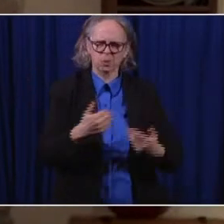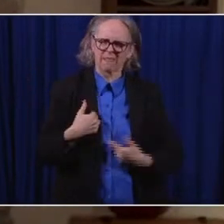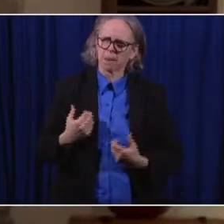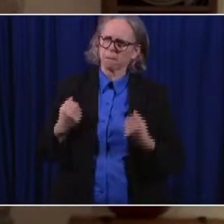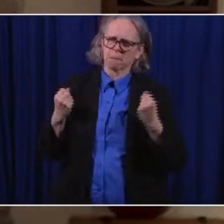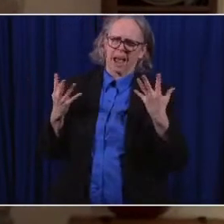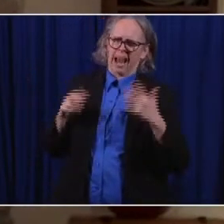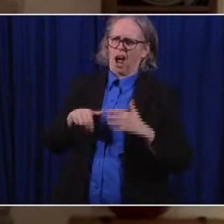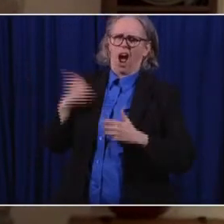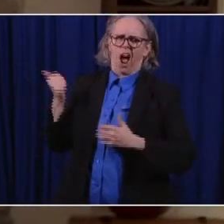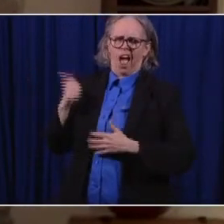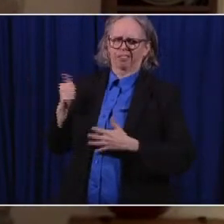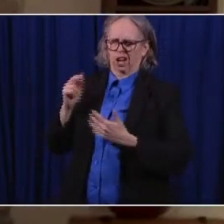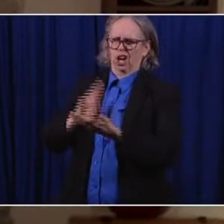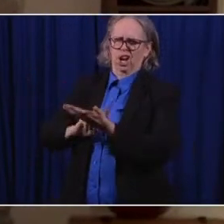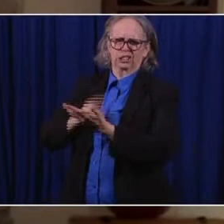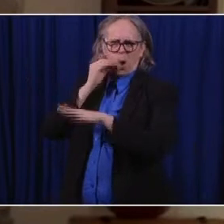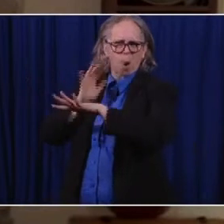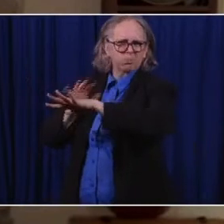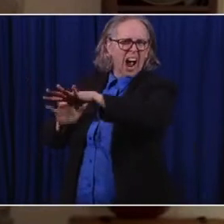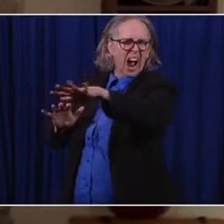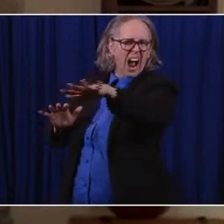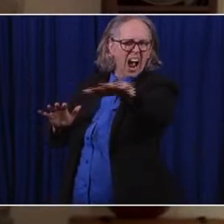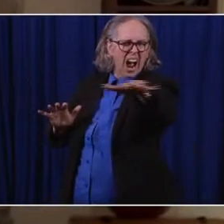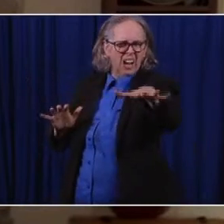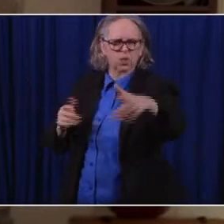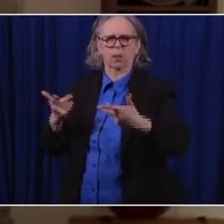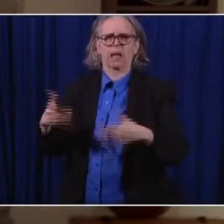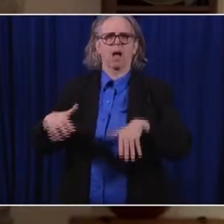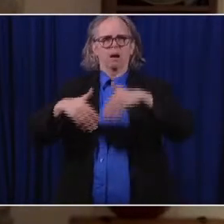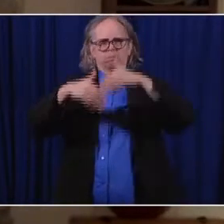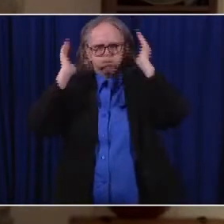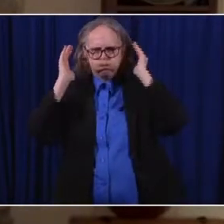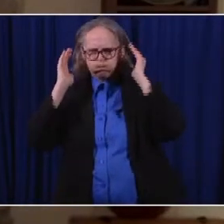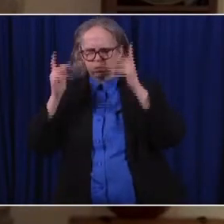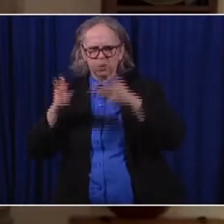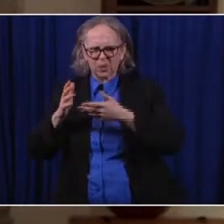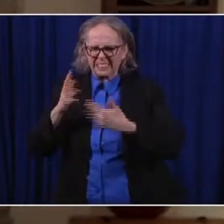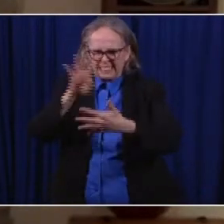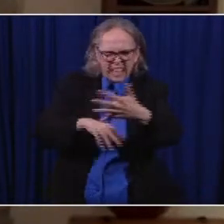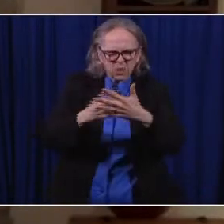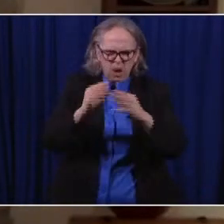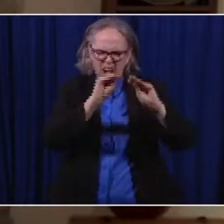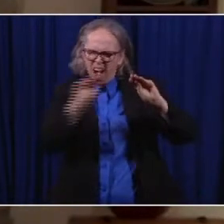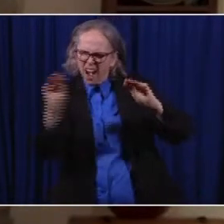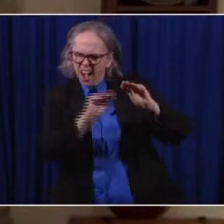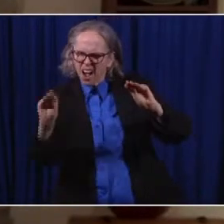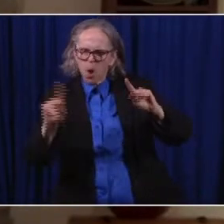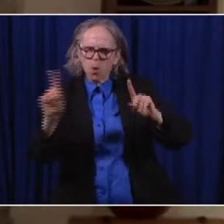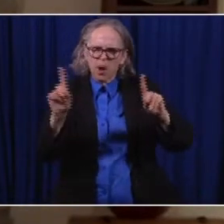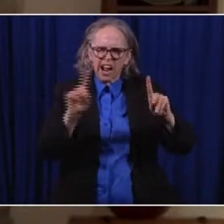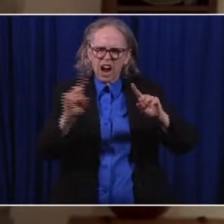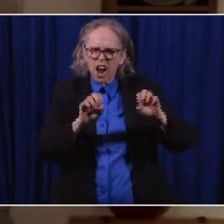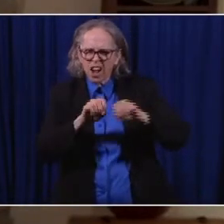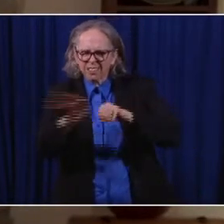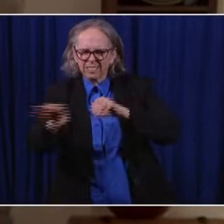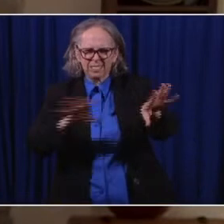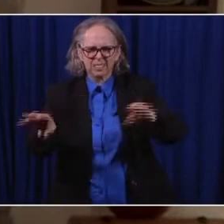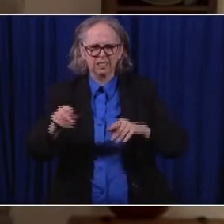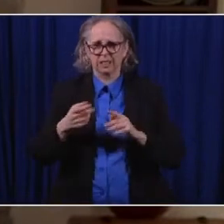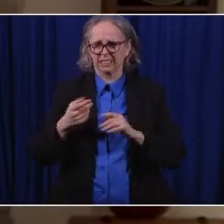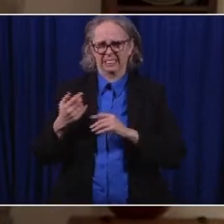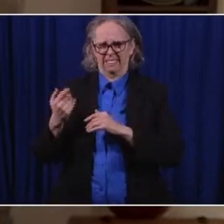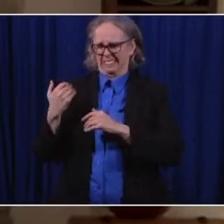a while, and they have already started the scheduling process. We hope that will start on Friday.